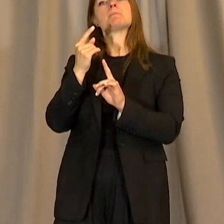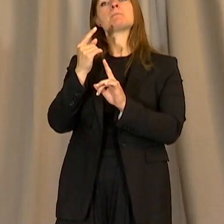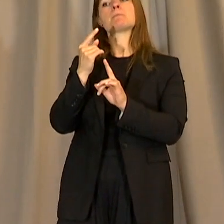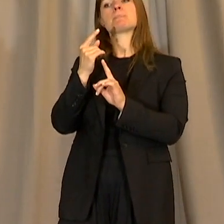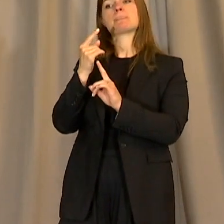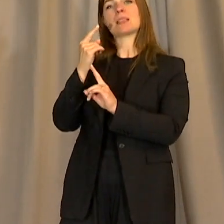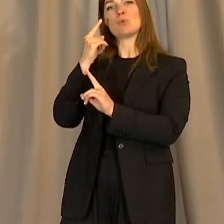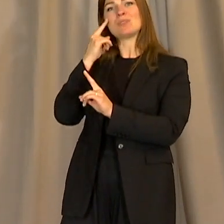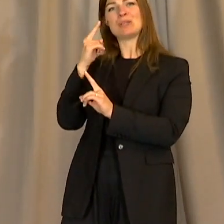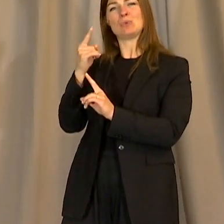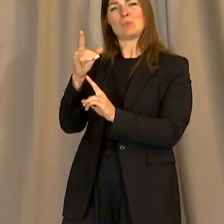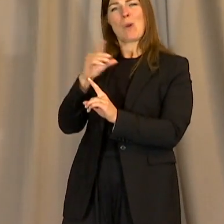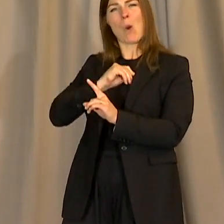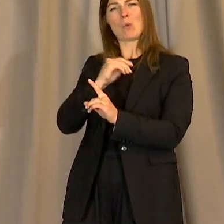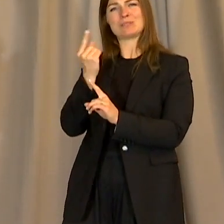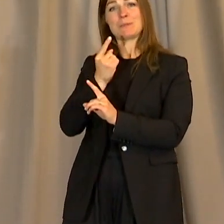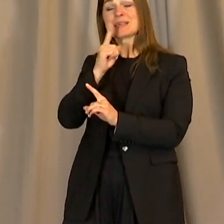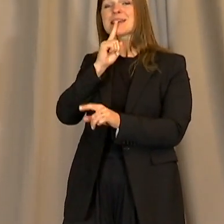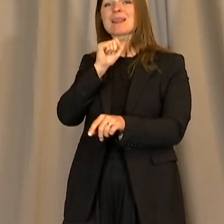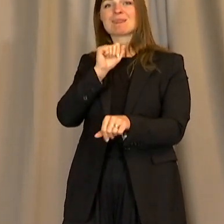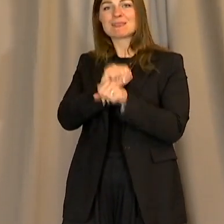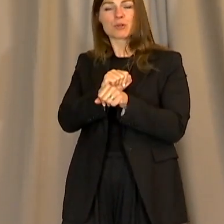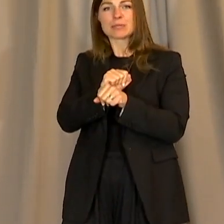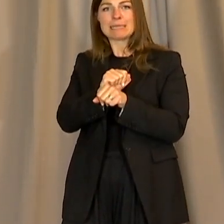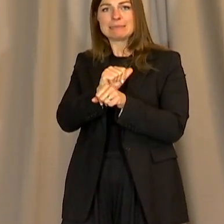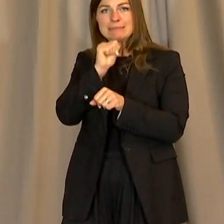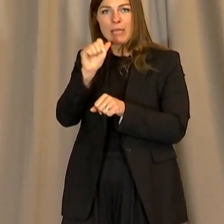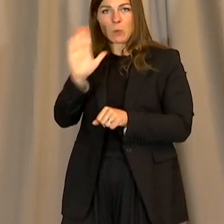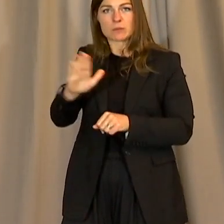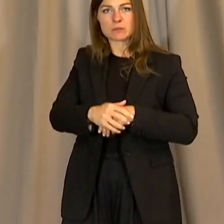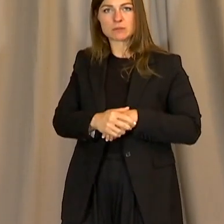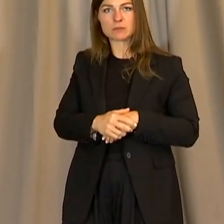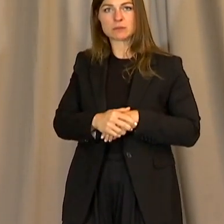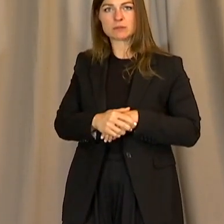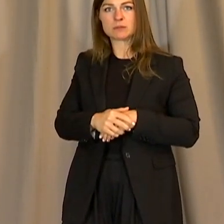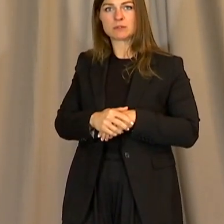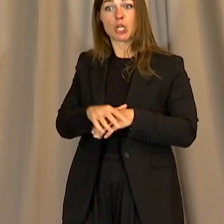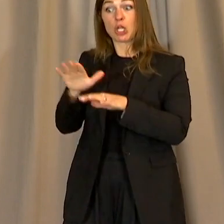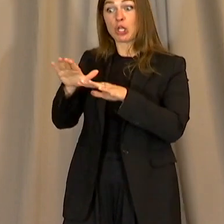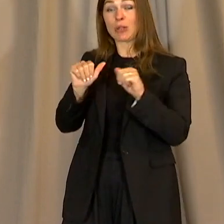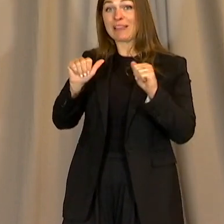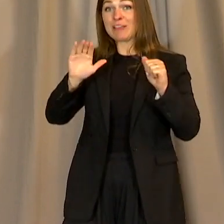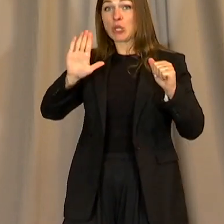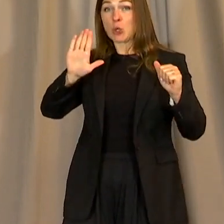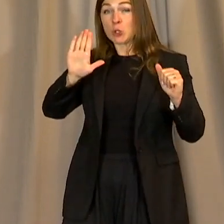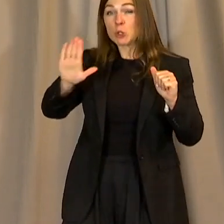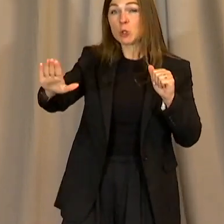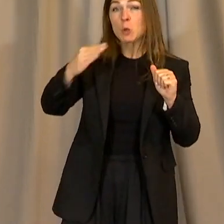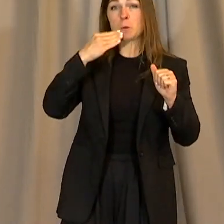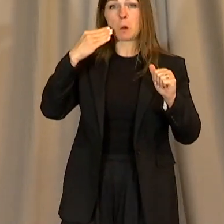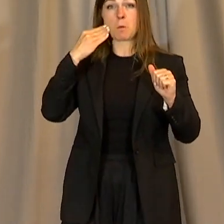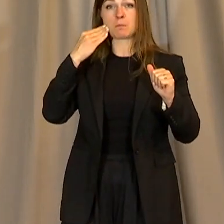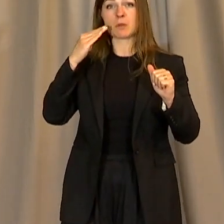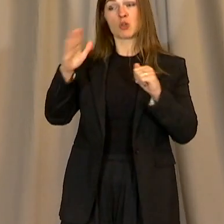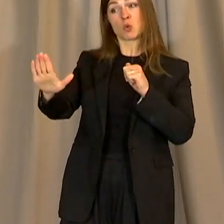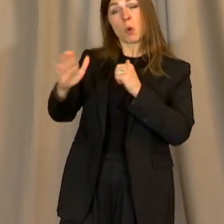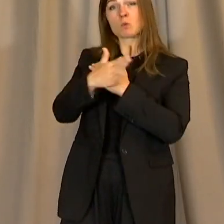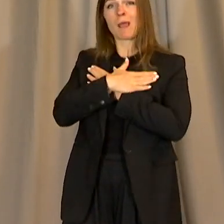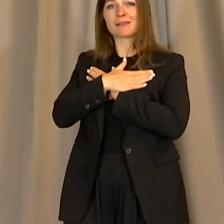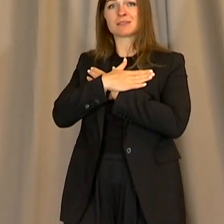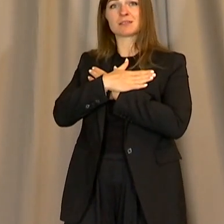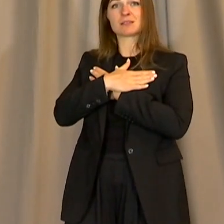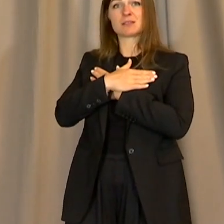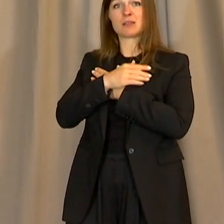an owner of something that literally does not belong to you, that you would leave the rest of your home, the rest that you were experiencing in your